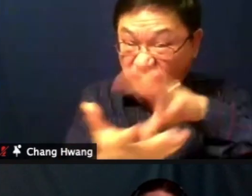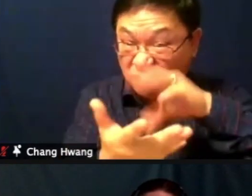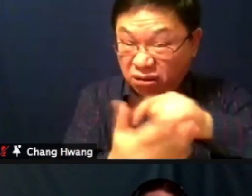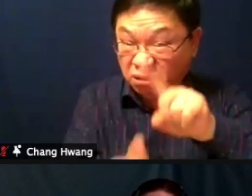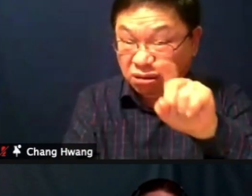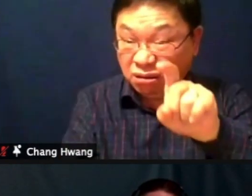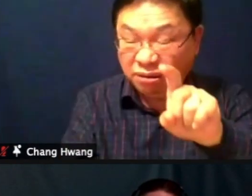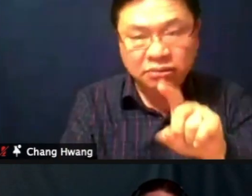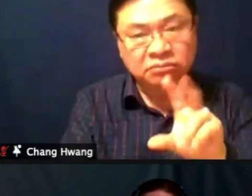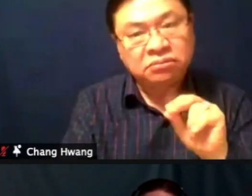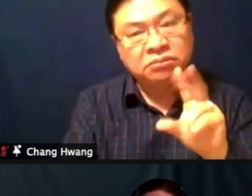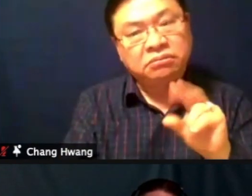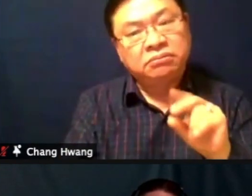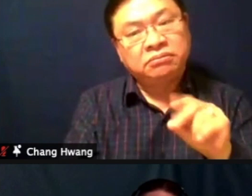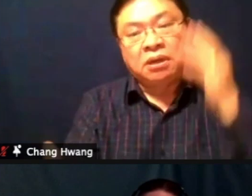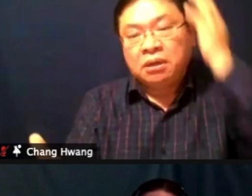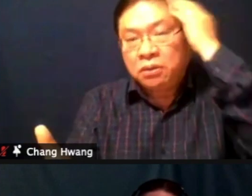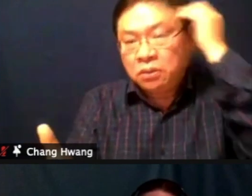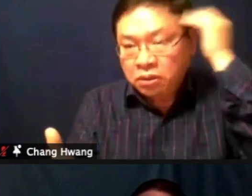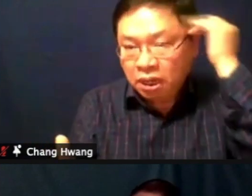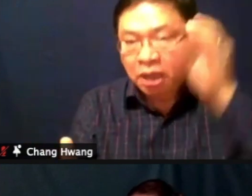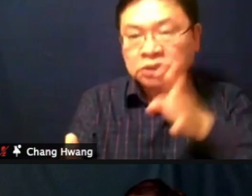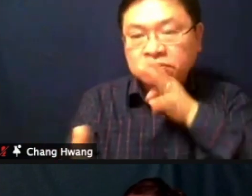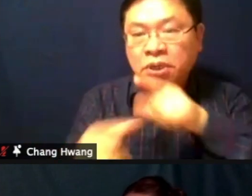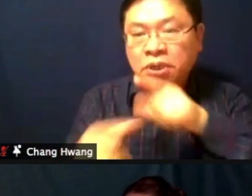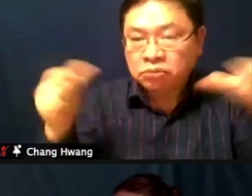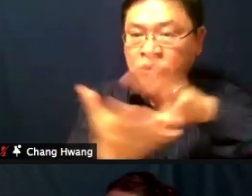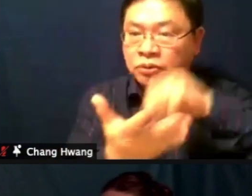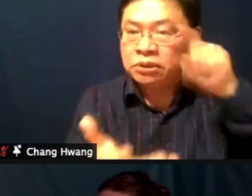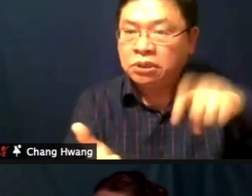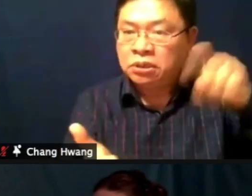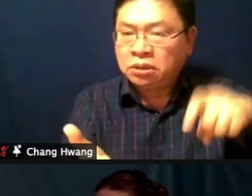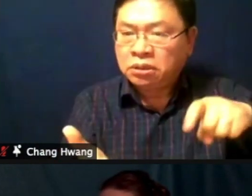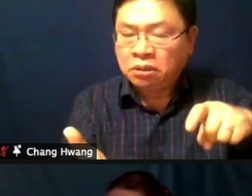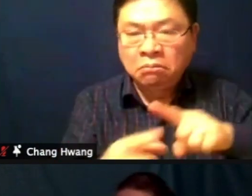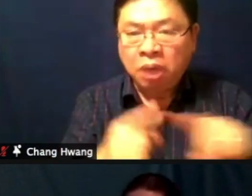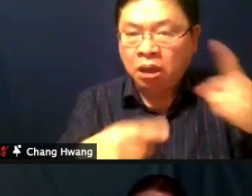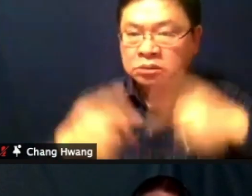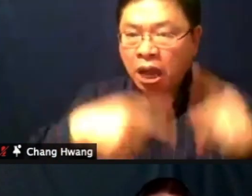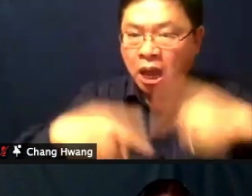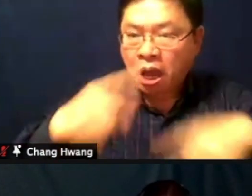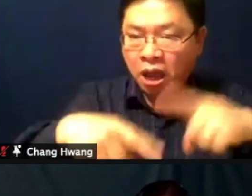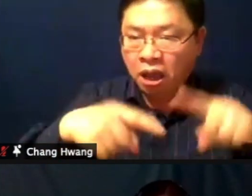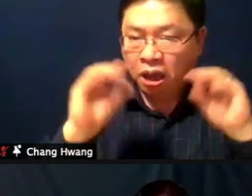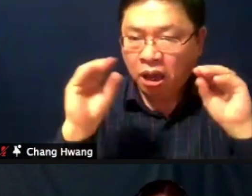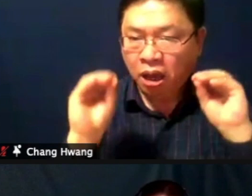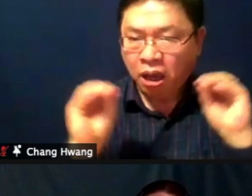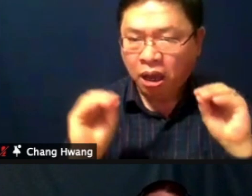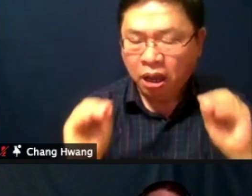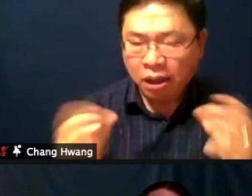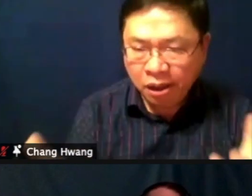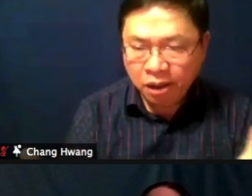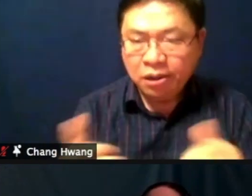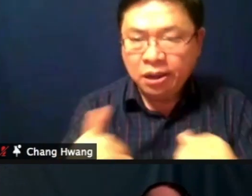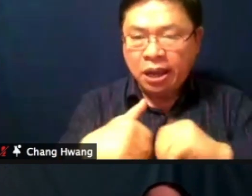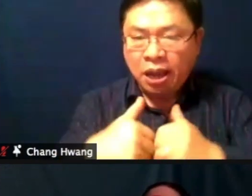But when liberation happened and the Japanese left, that left them knowing, how do we replace